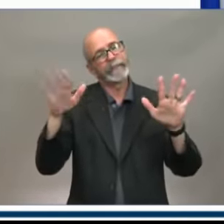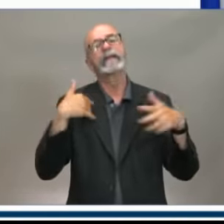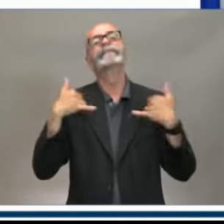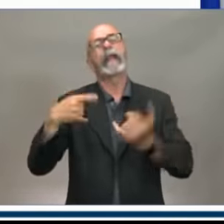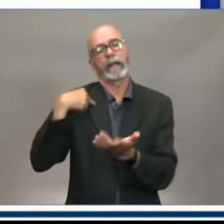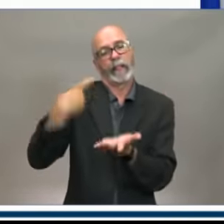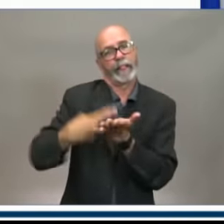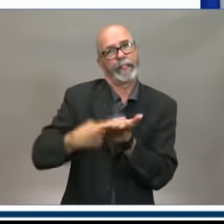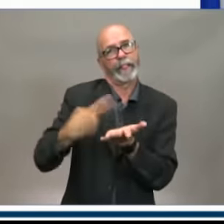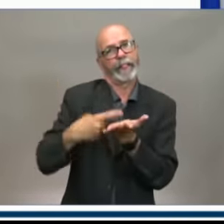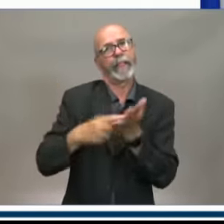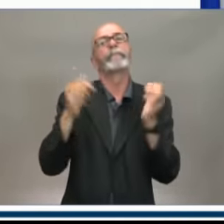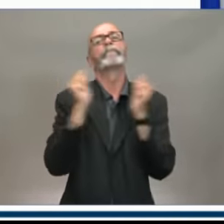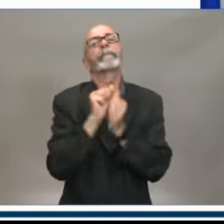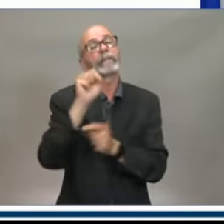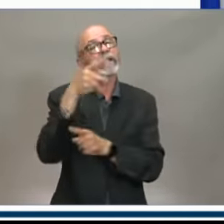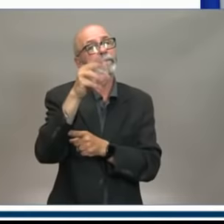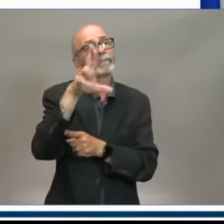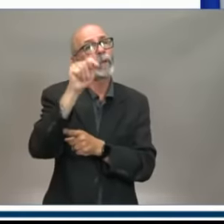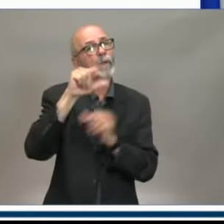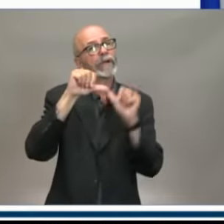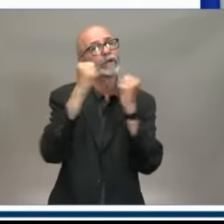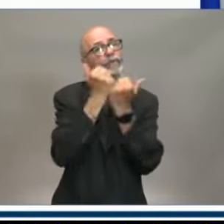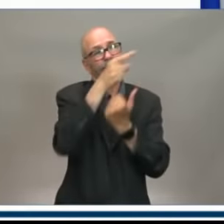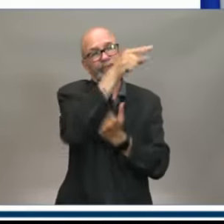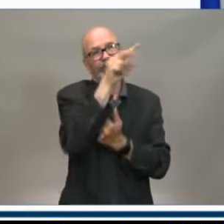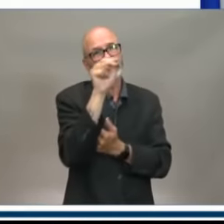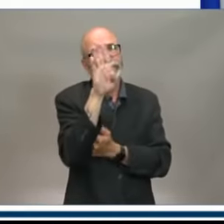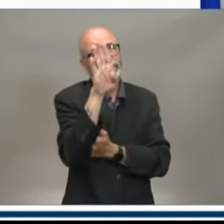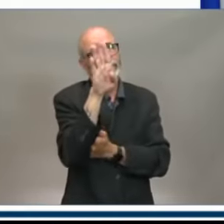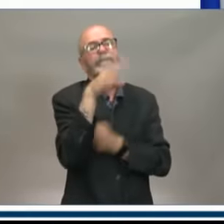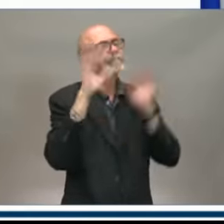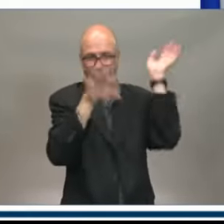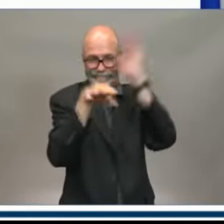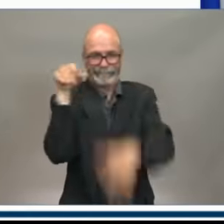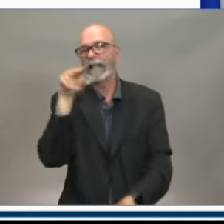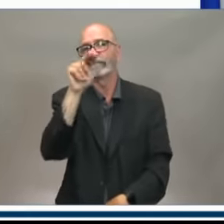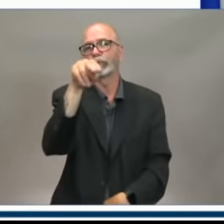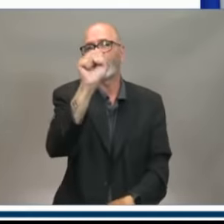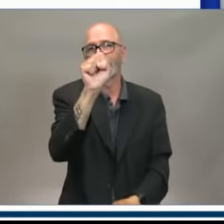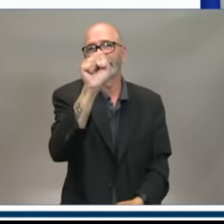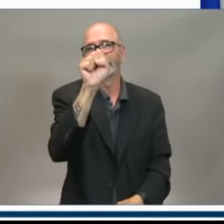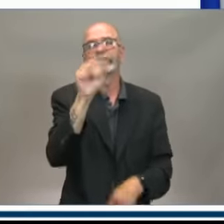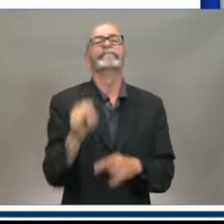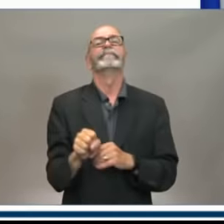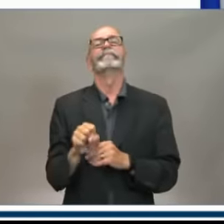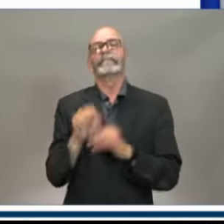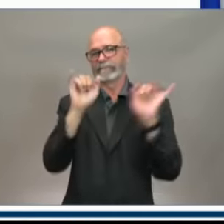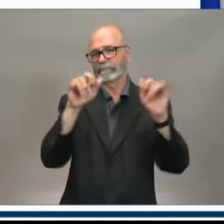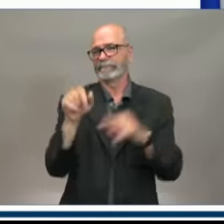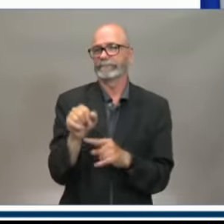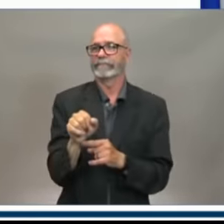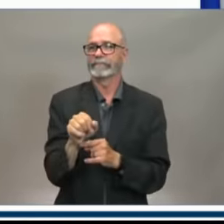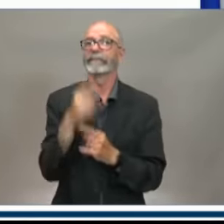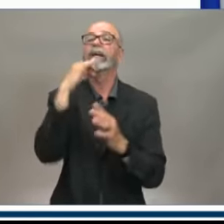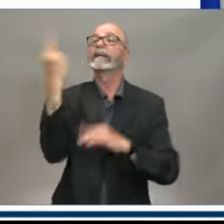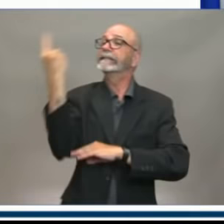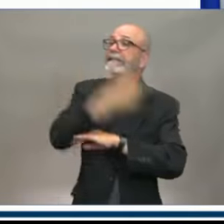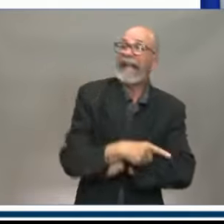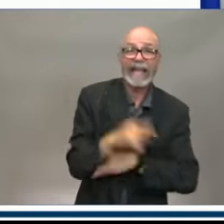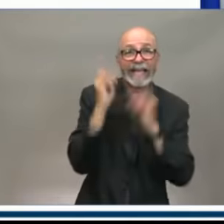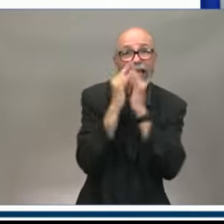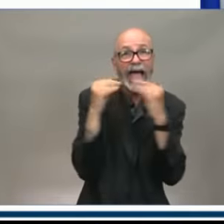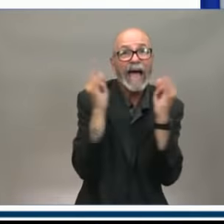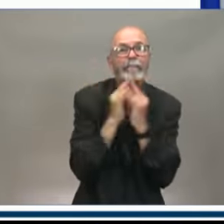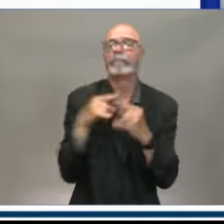Nova Scotia, for example. Is there a way that we can have local day camps at home in our respective communities across